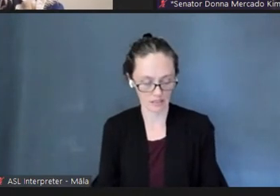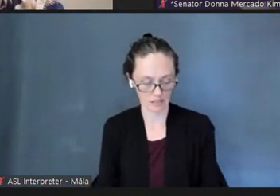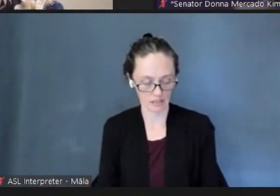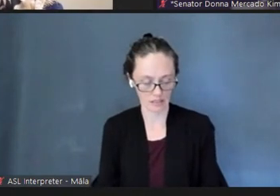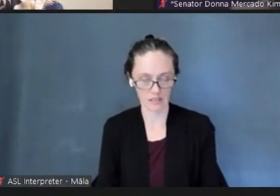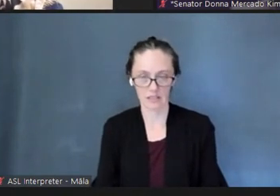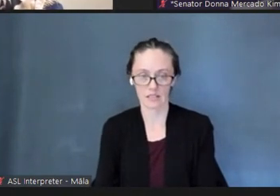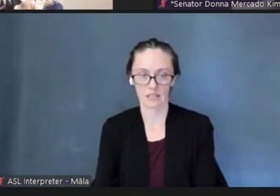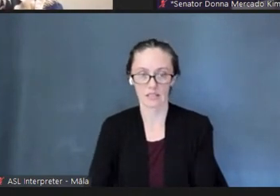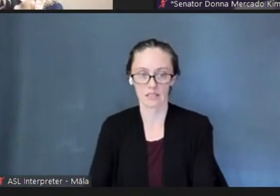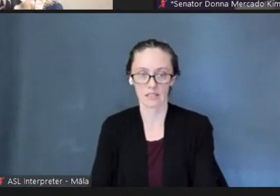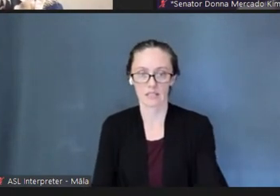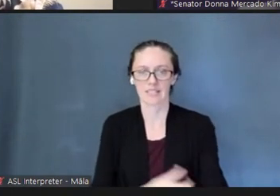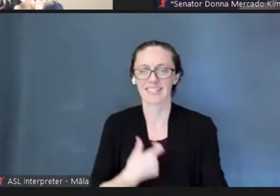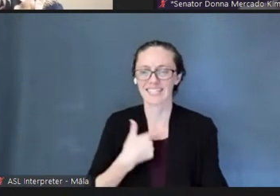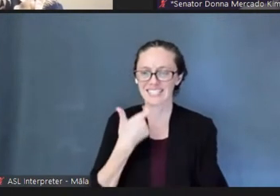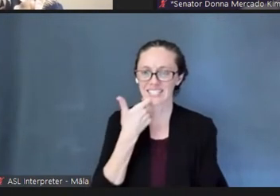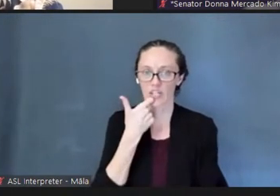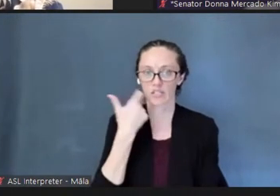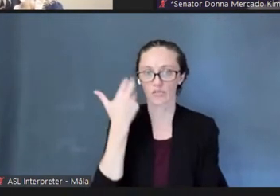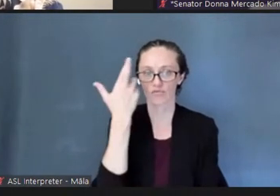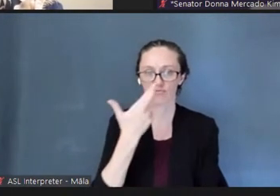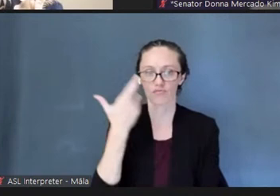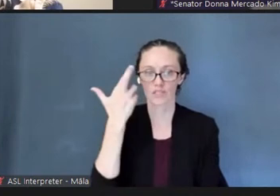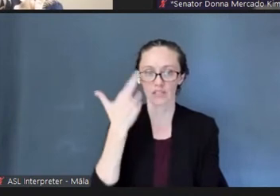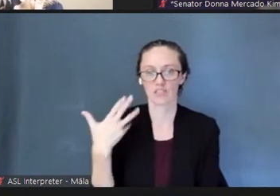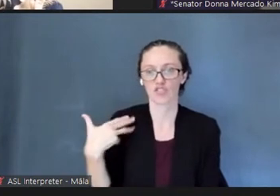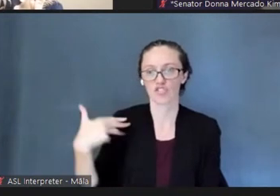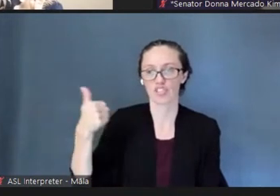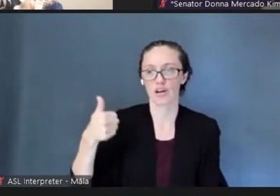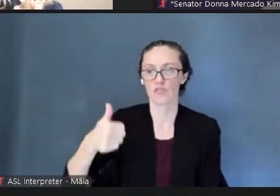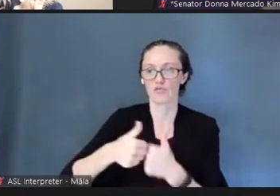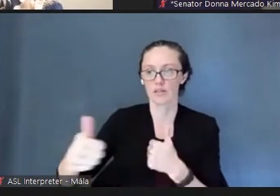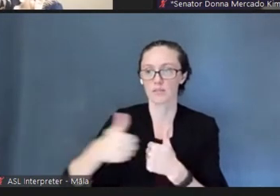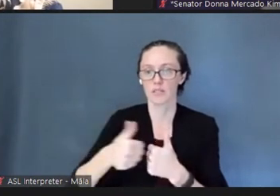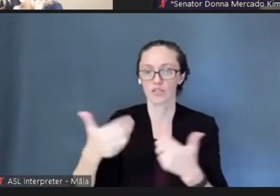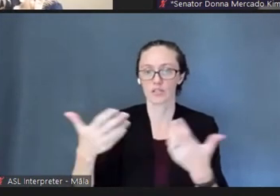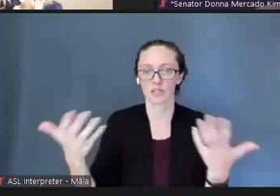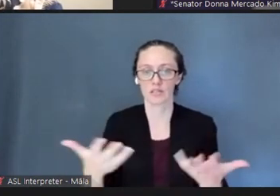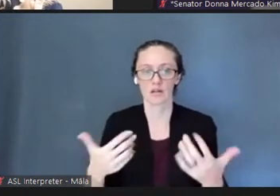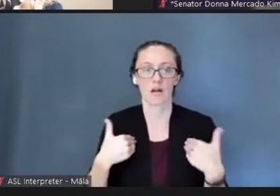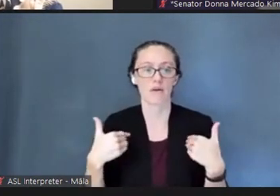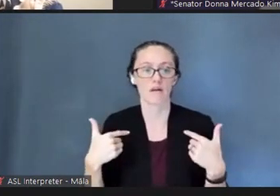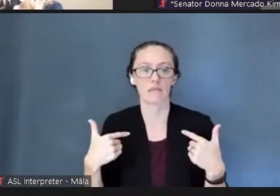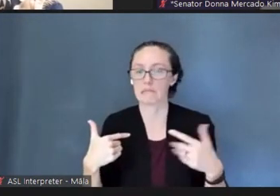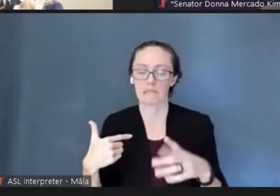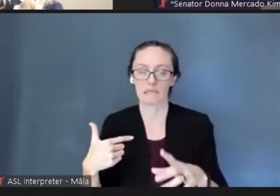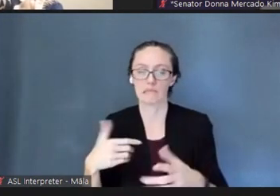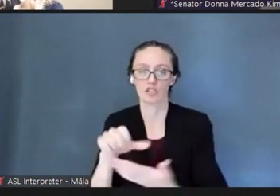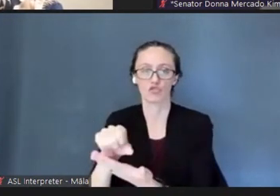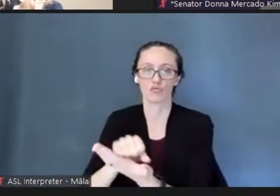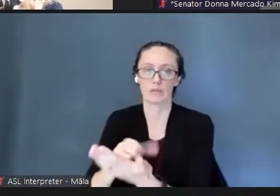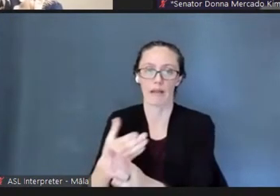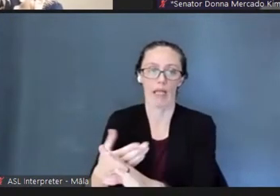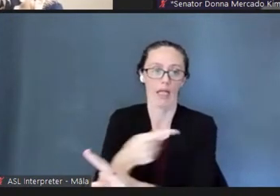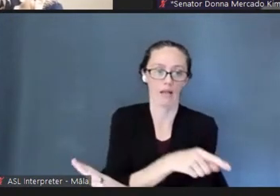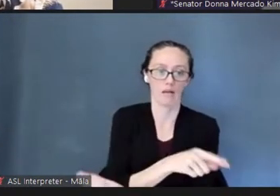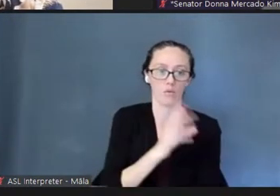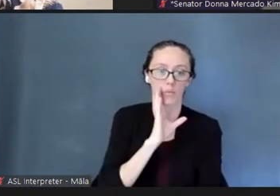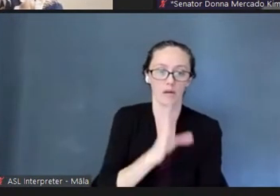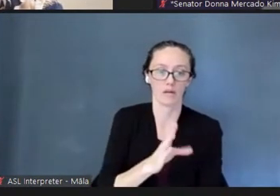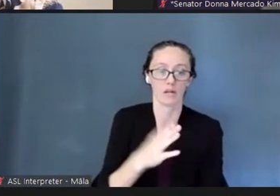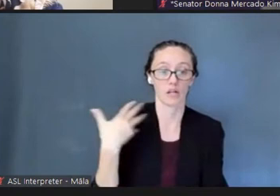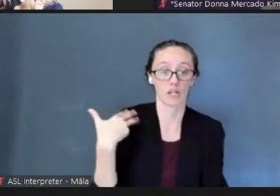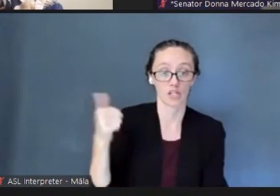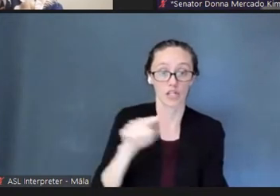No, I'm just realizing that the chair of transportation is here. So I'm going to go off script here for a second. So Chair